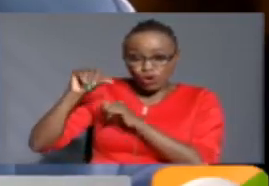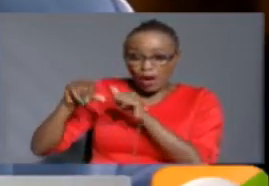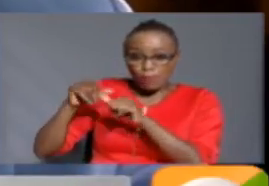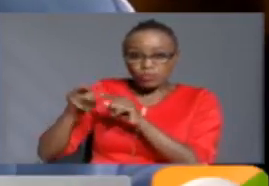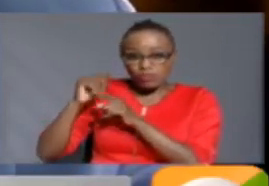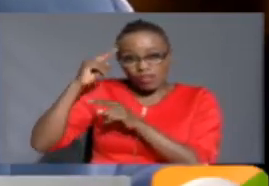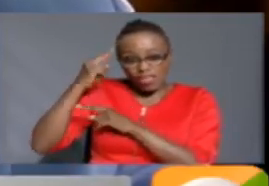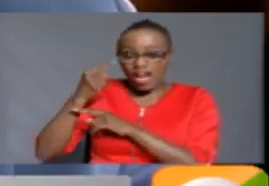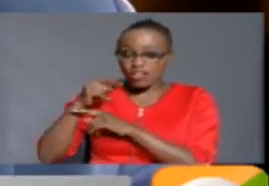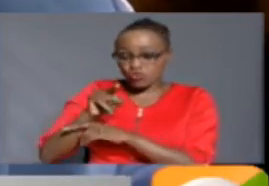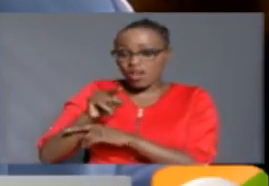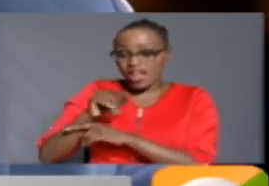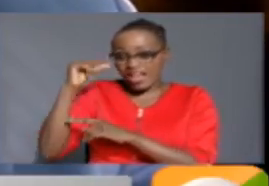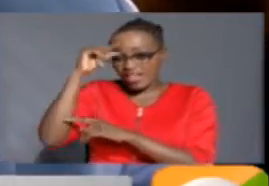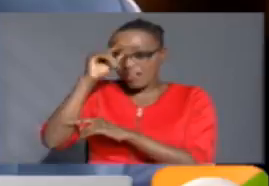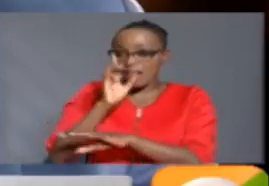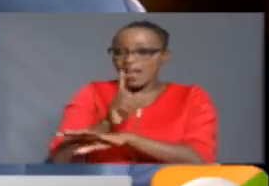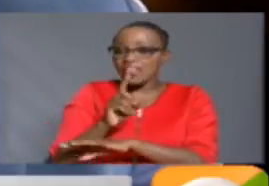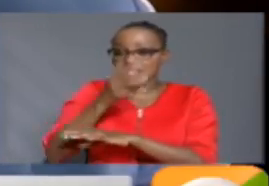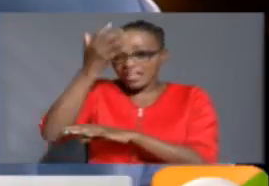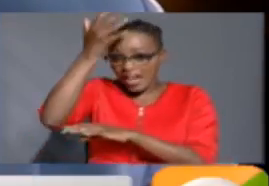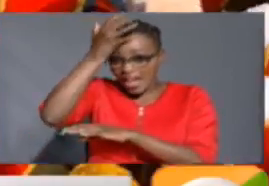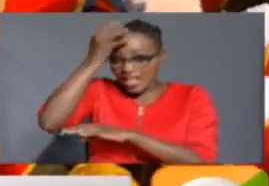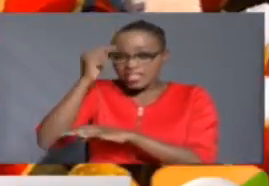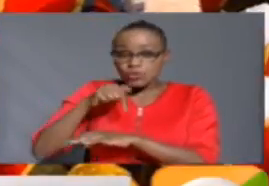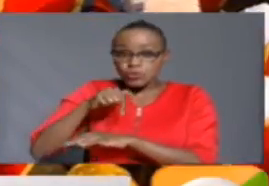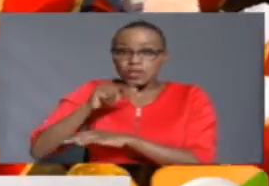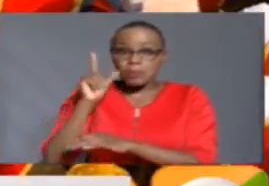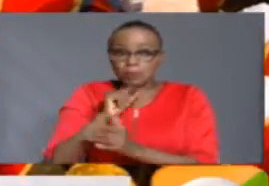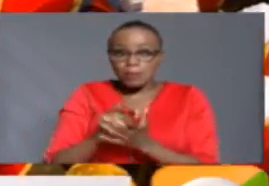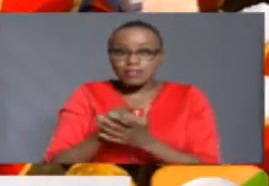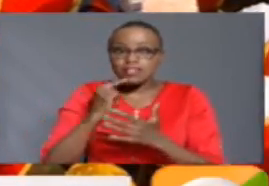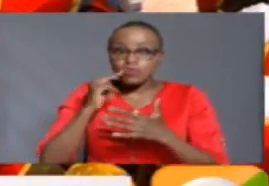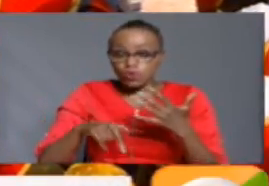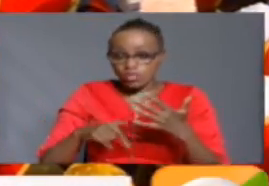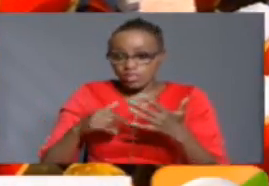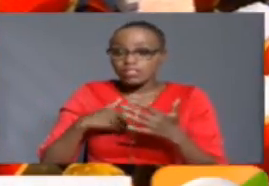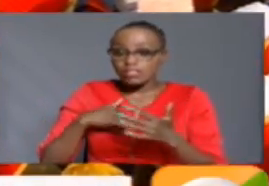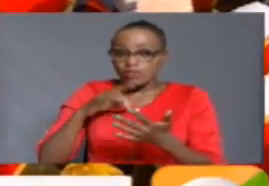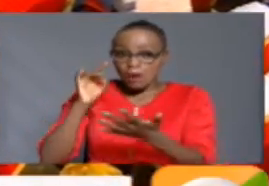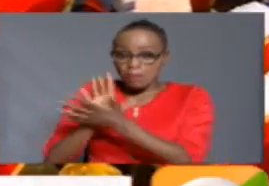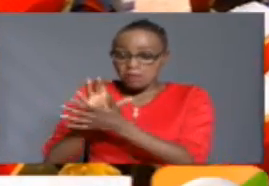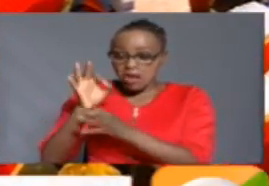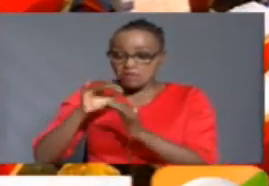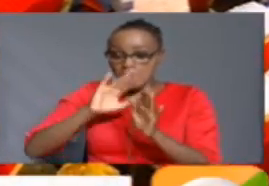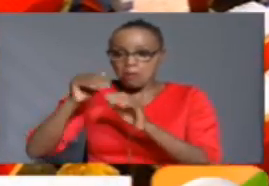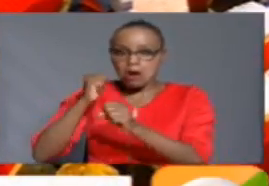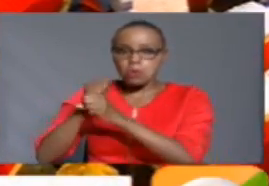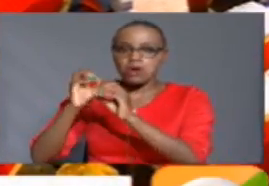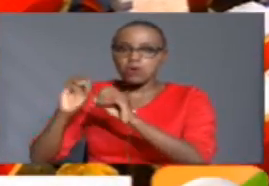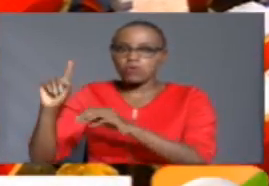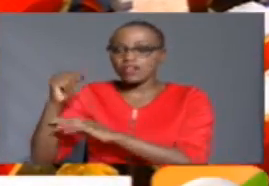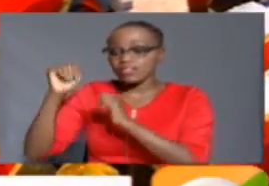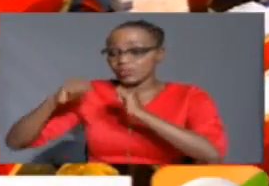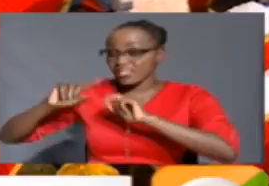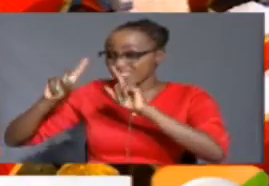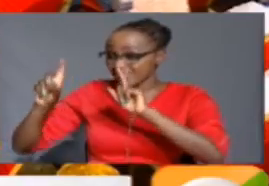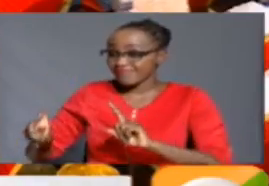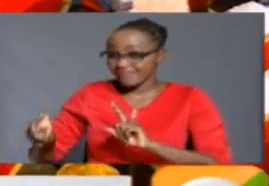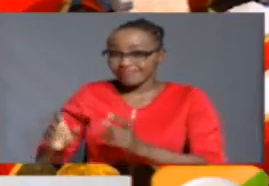governor just threatened the nurses, yes, today, yes, and said that they'll get fired if they don't get back to work. First of all, do you agree with